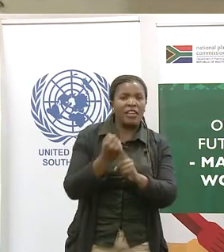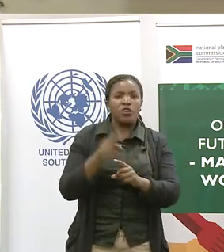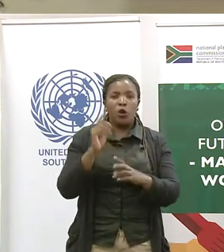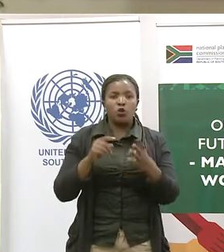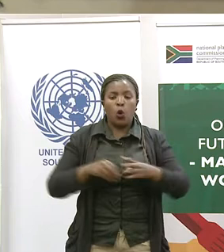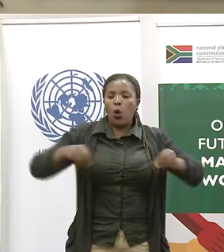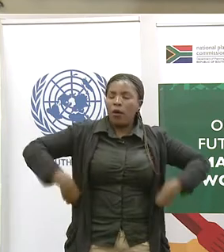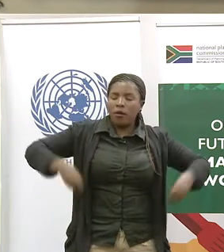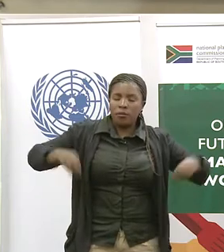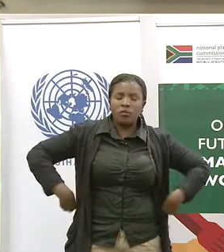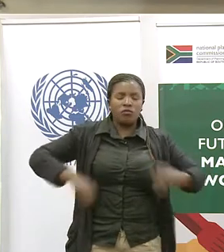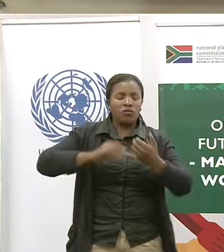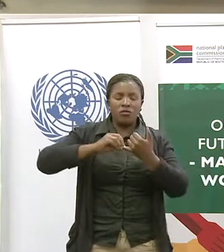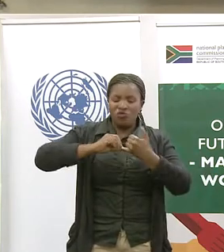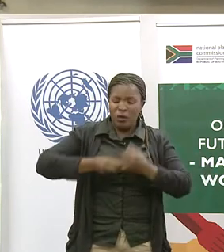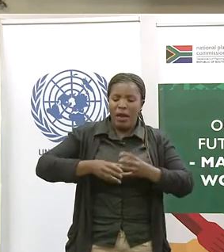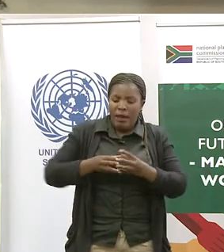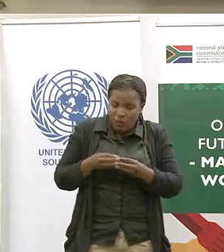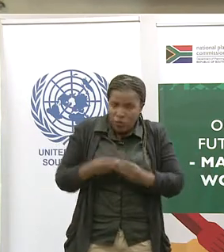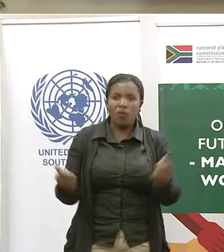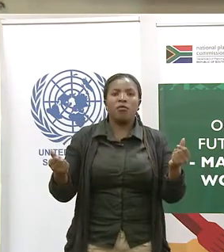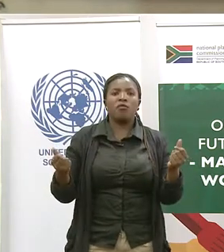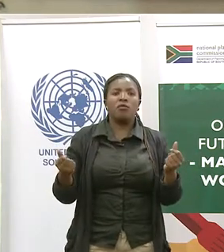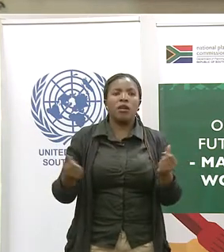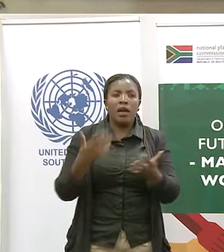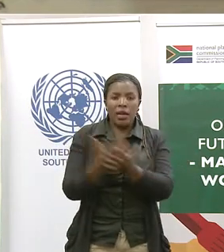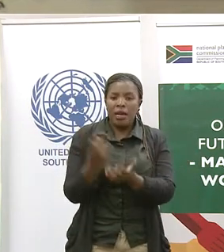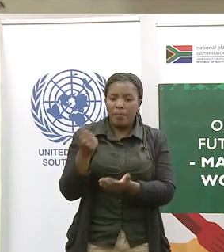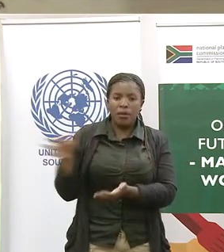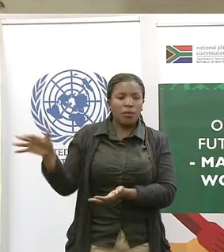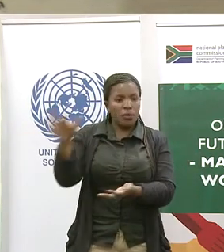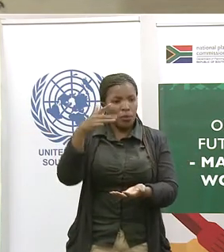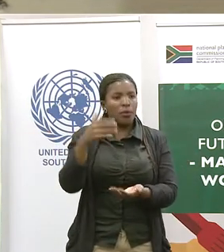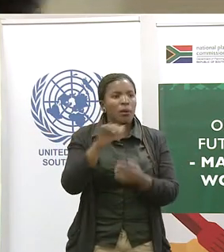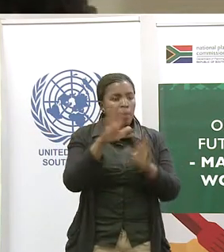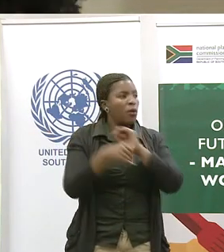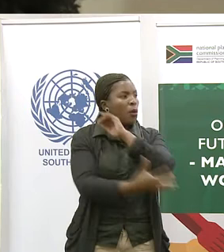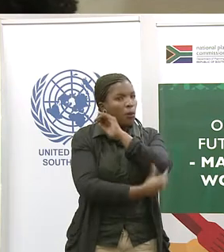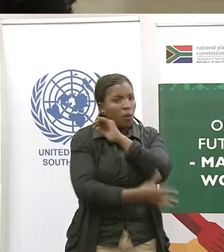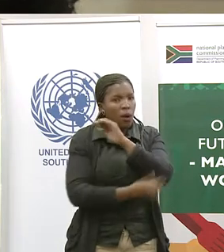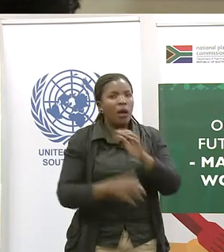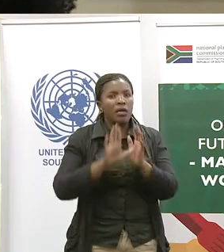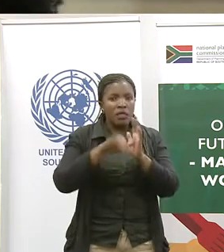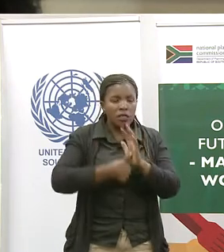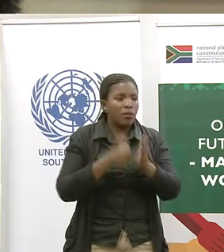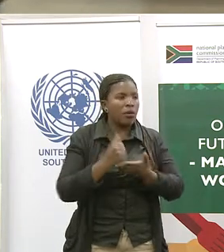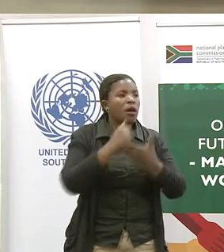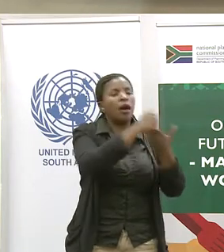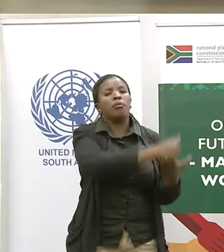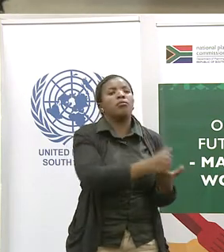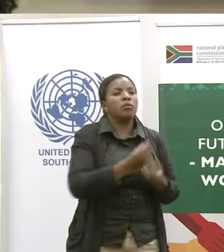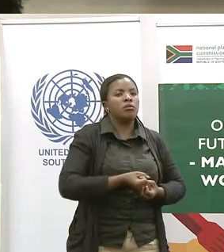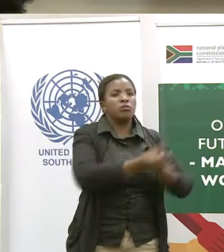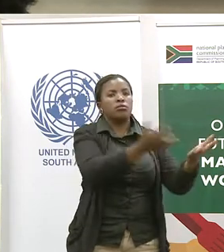country so that more money is available to enable poor people, to enable poor people with disability, and to